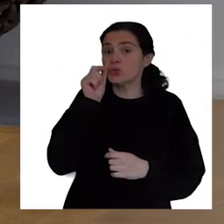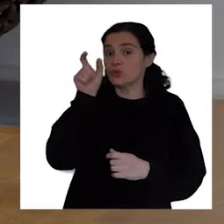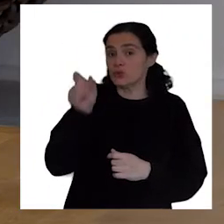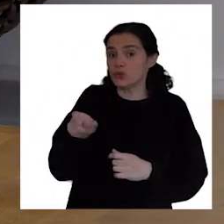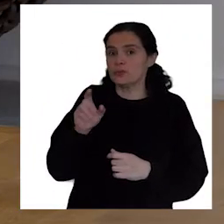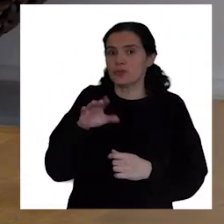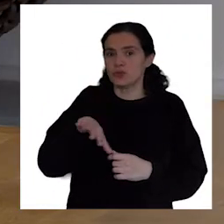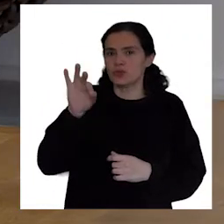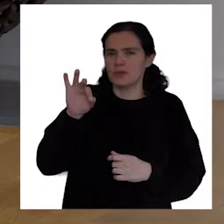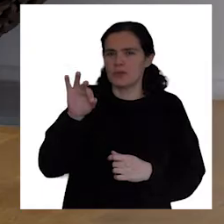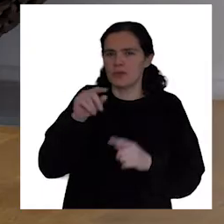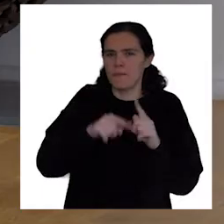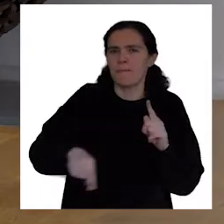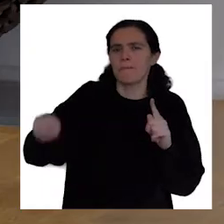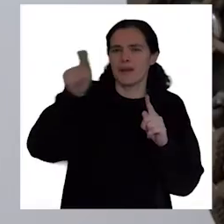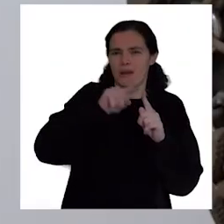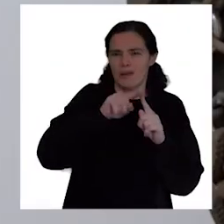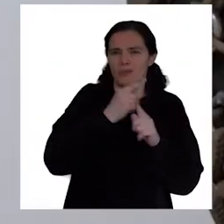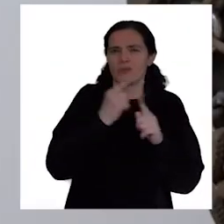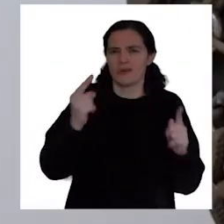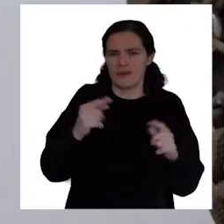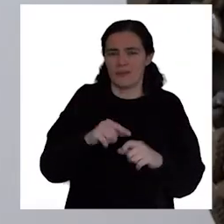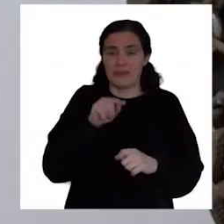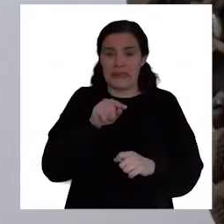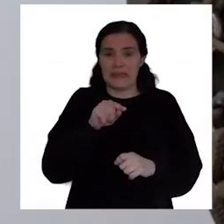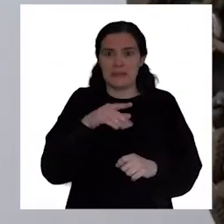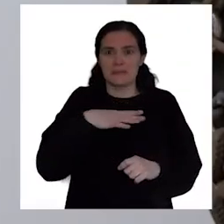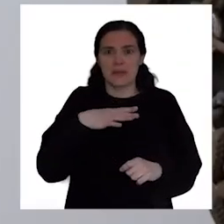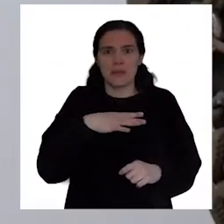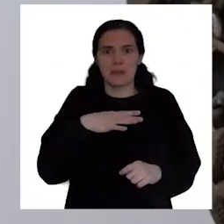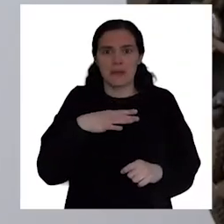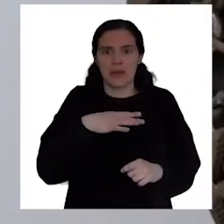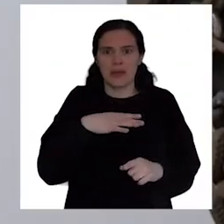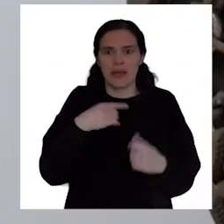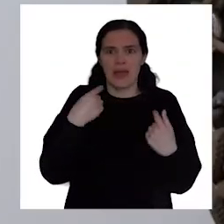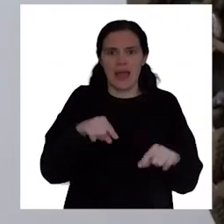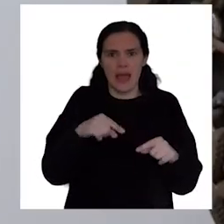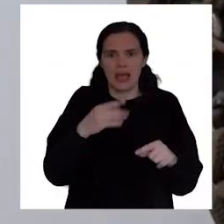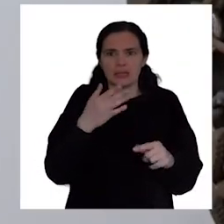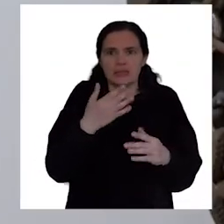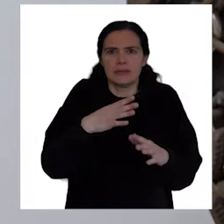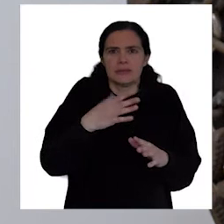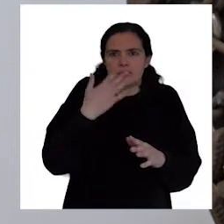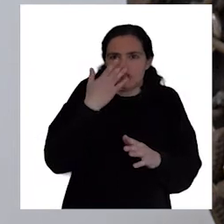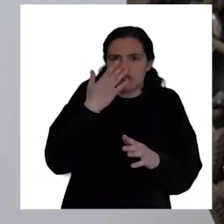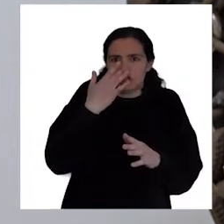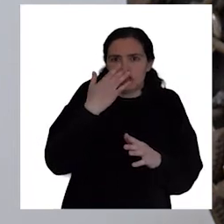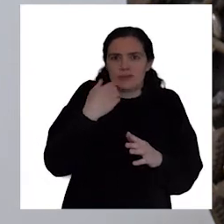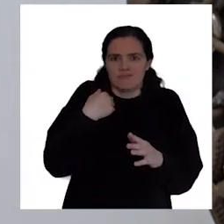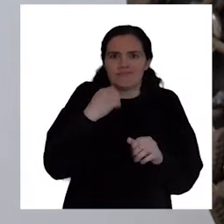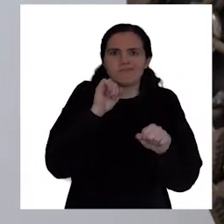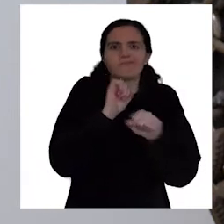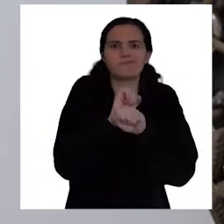chose a tire. But this scary black entity is